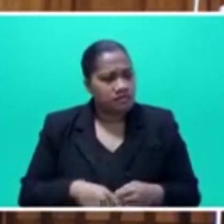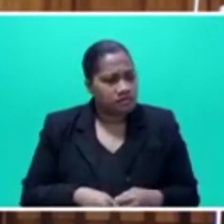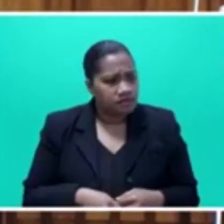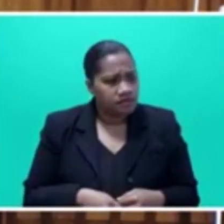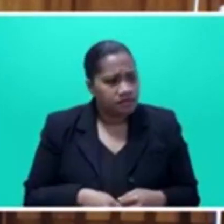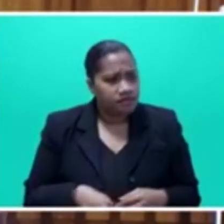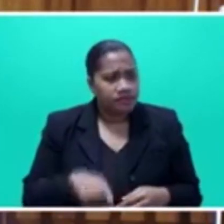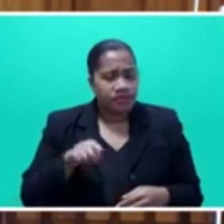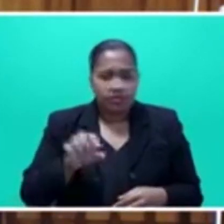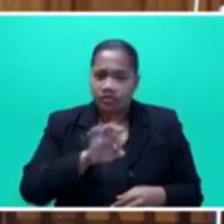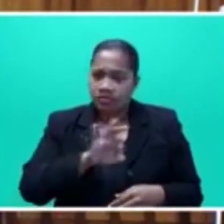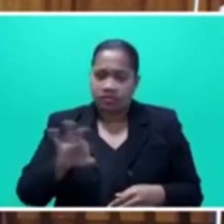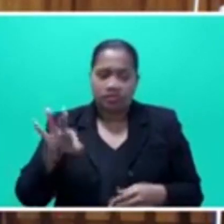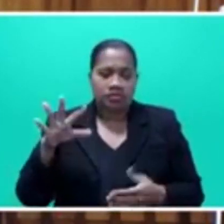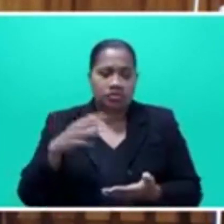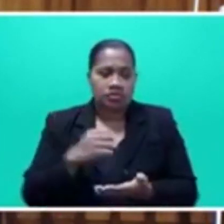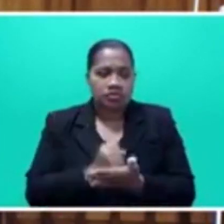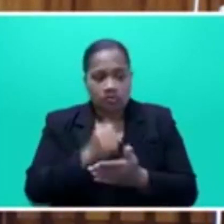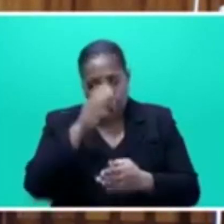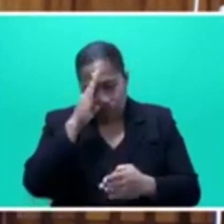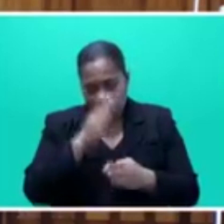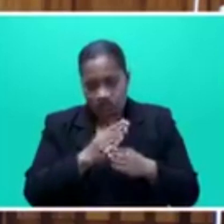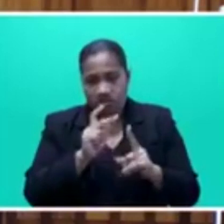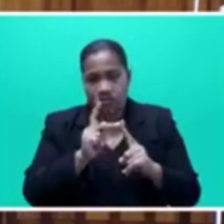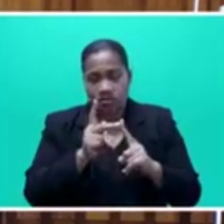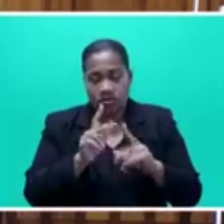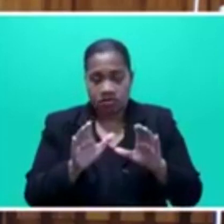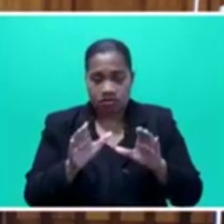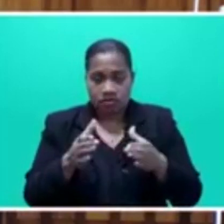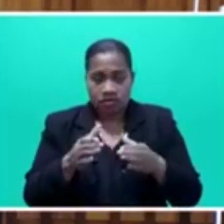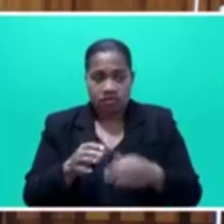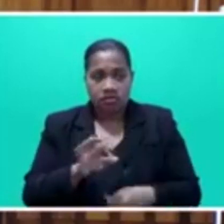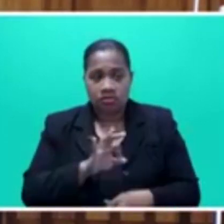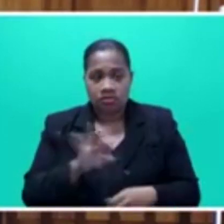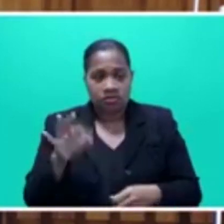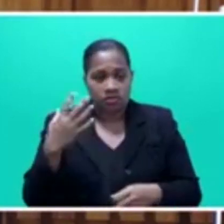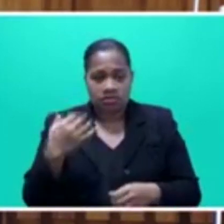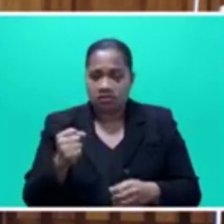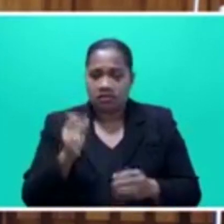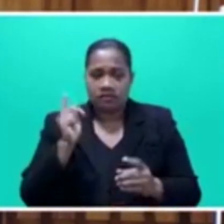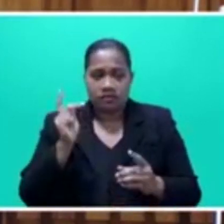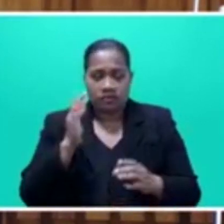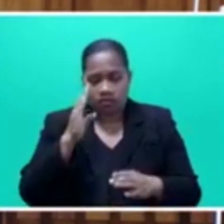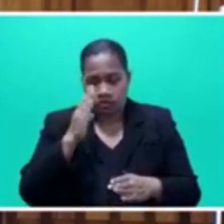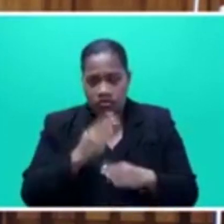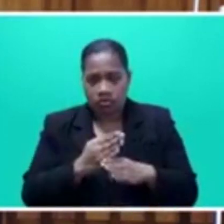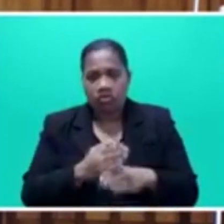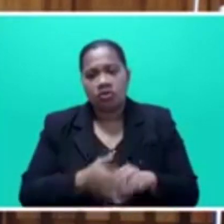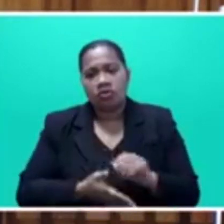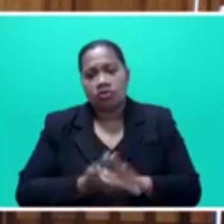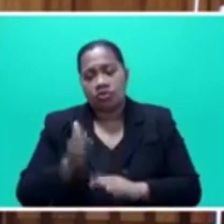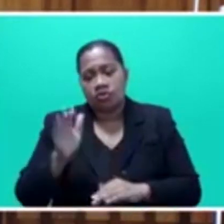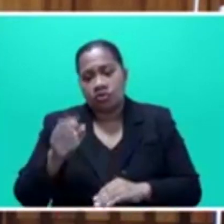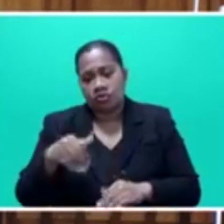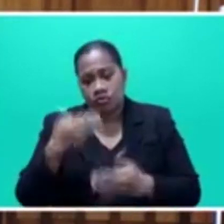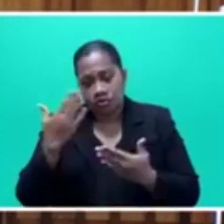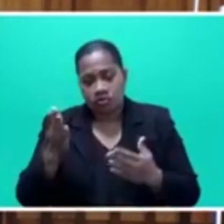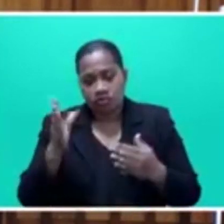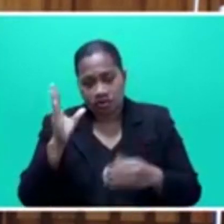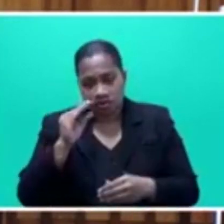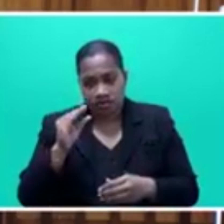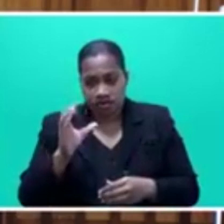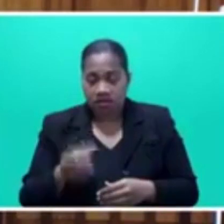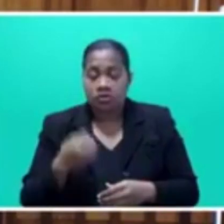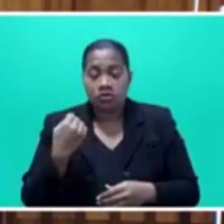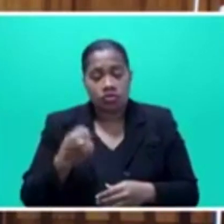have not got a hope as a political party. You've not got a hope. You might as well go home, Honourable Speaker. There's no way they